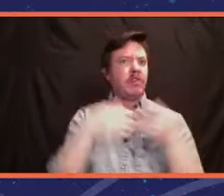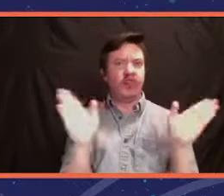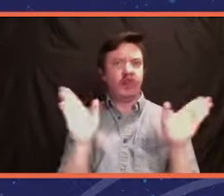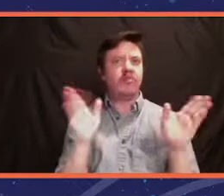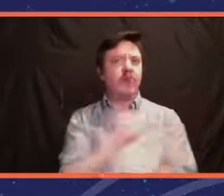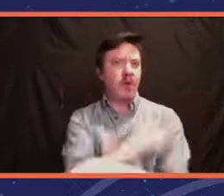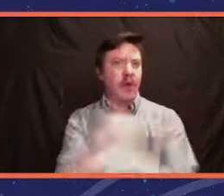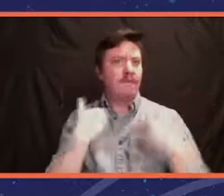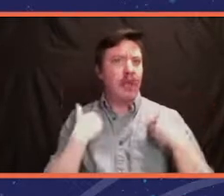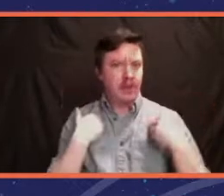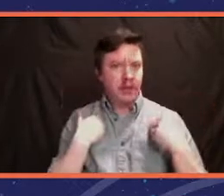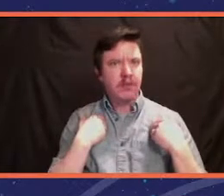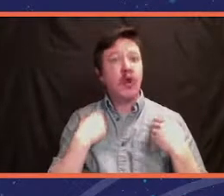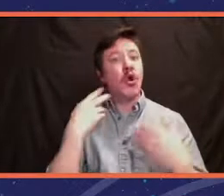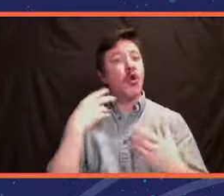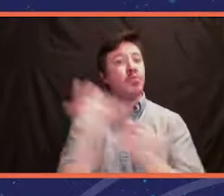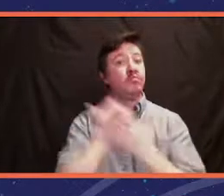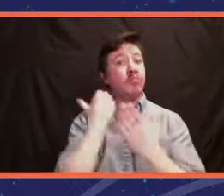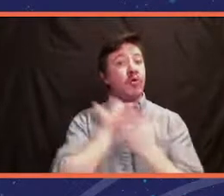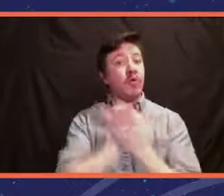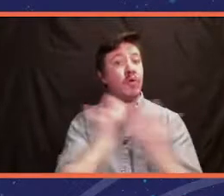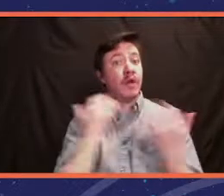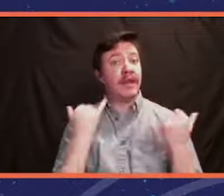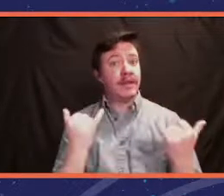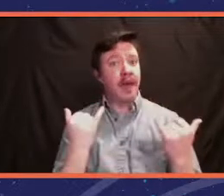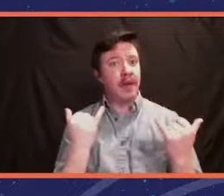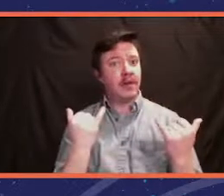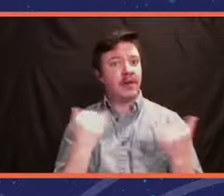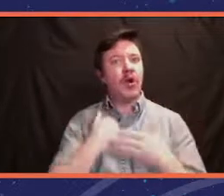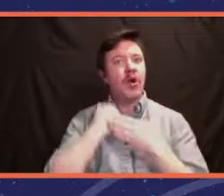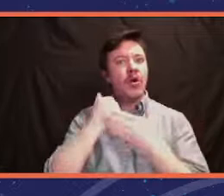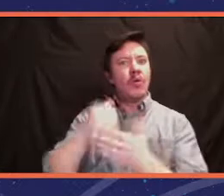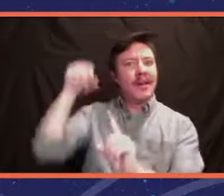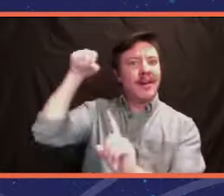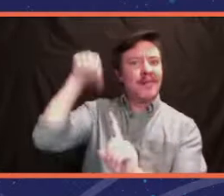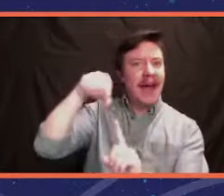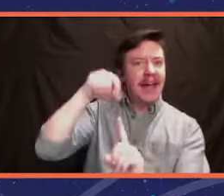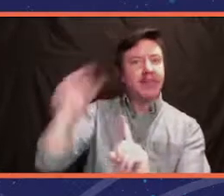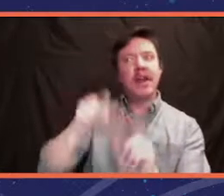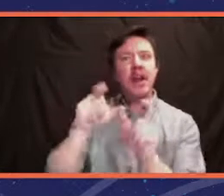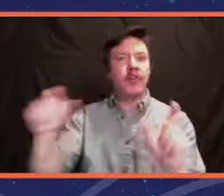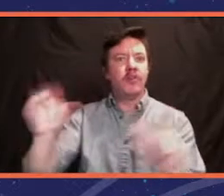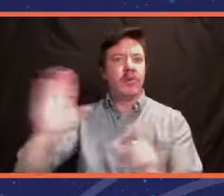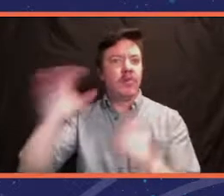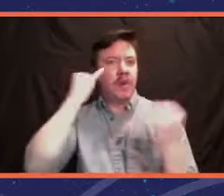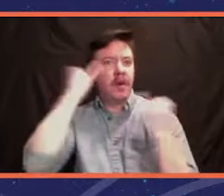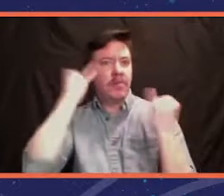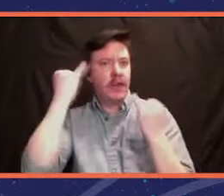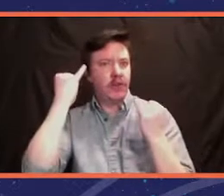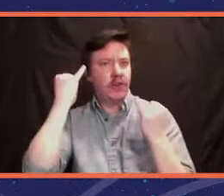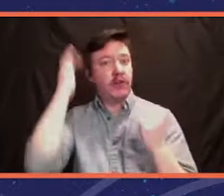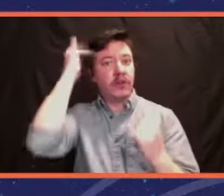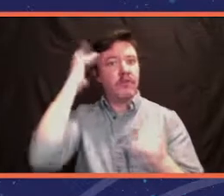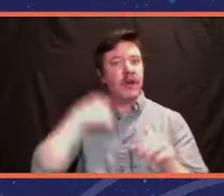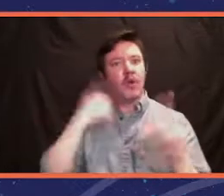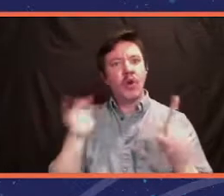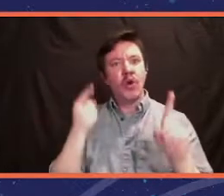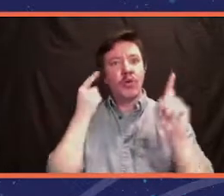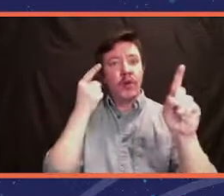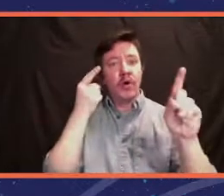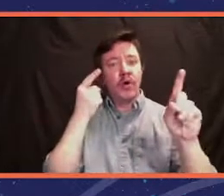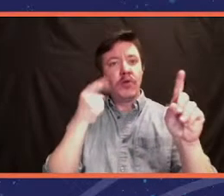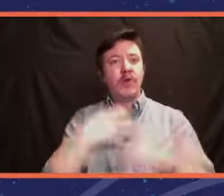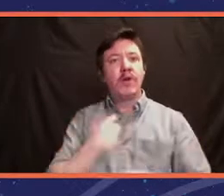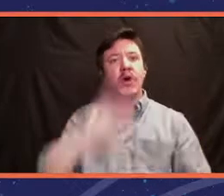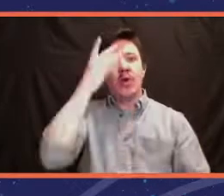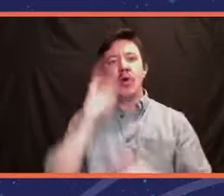we utilize that, we can also help activate other people's imaginations, because one of the goals of white supremacy and like all the systems